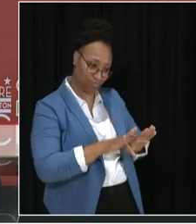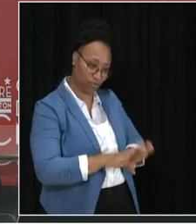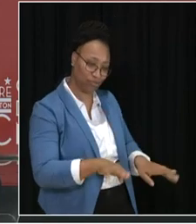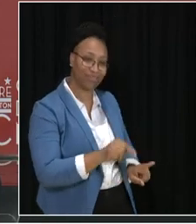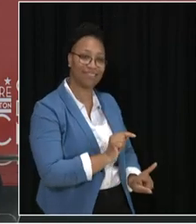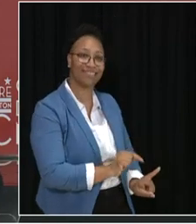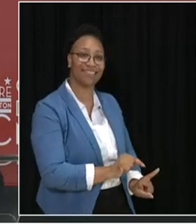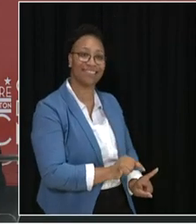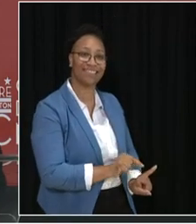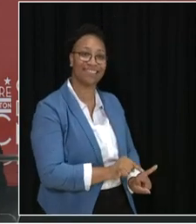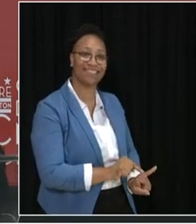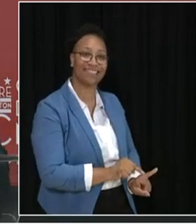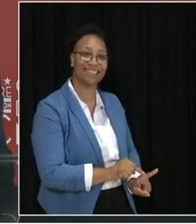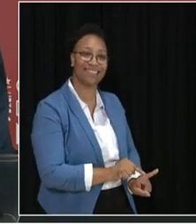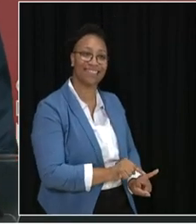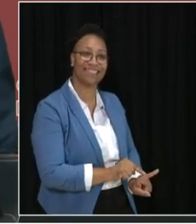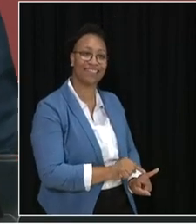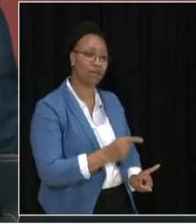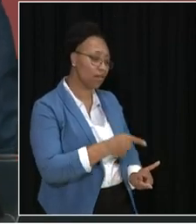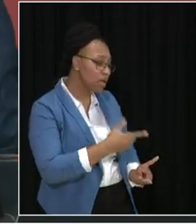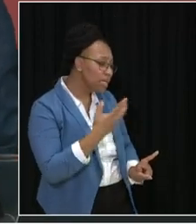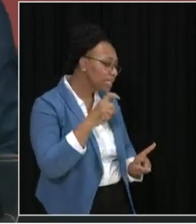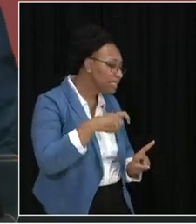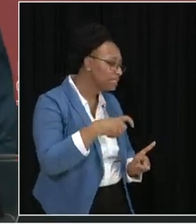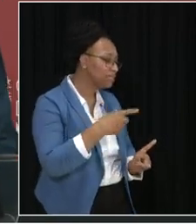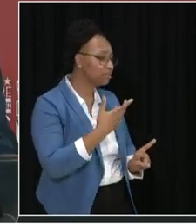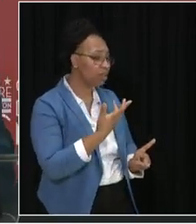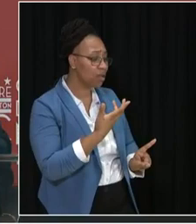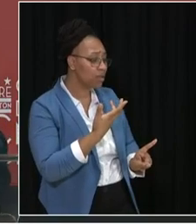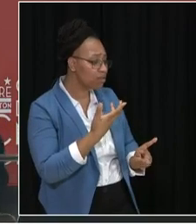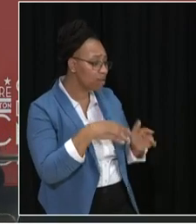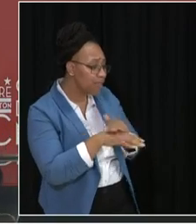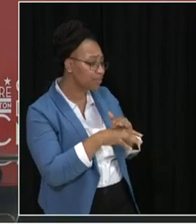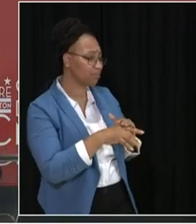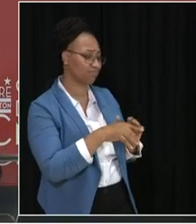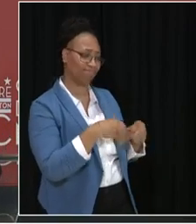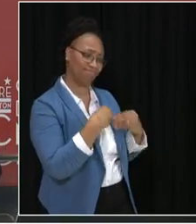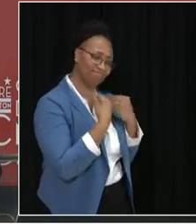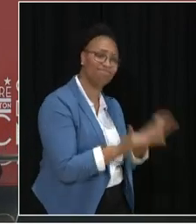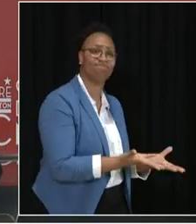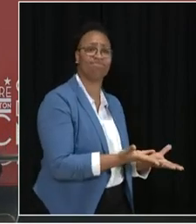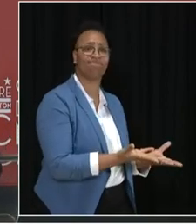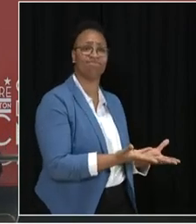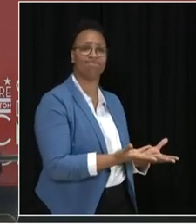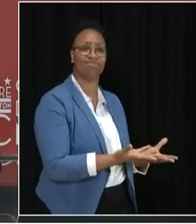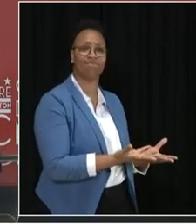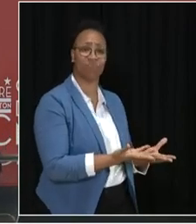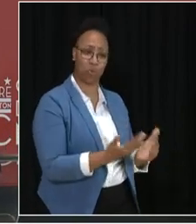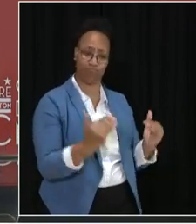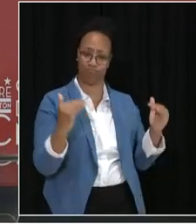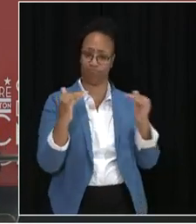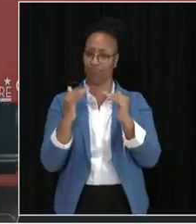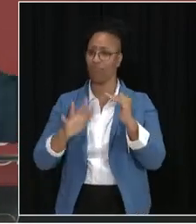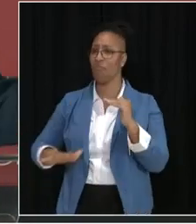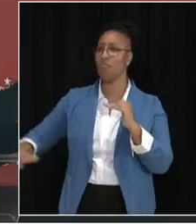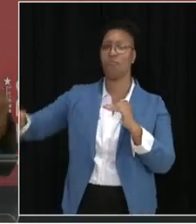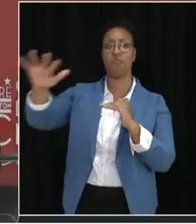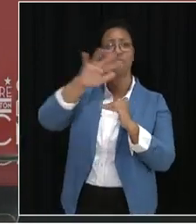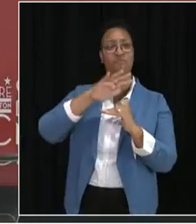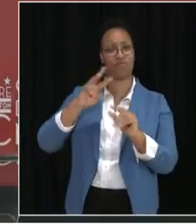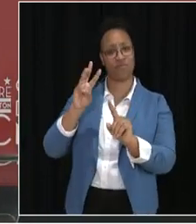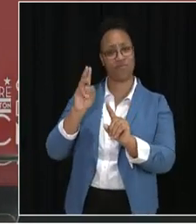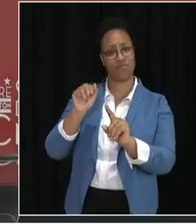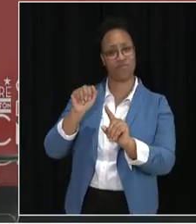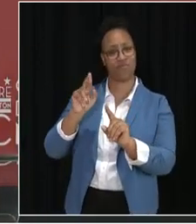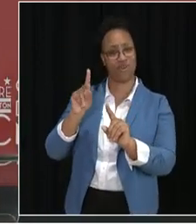in that there it is equitable investment across all 8 wards. Our at-large council member, Anita